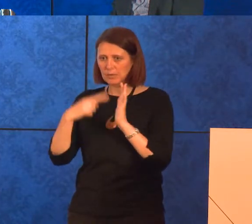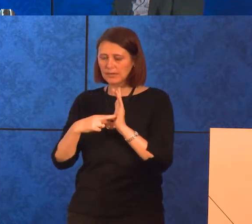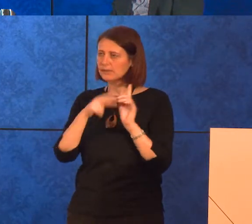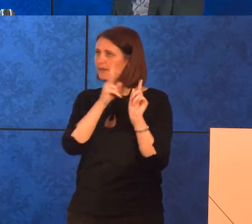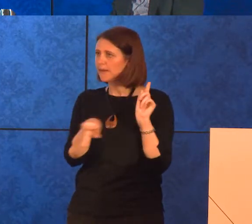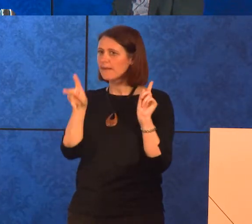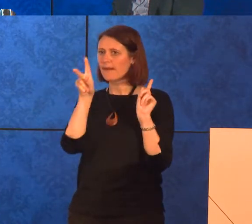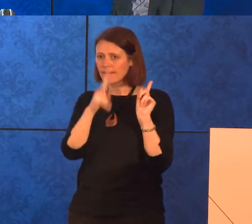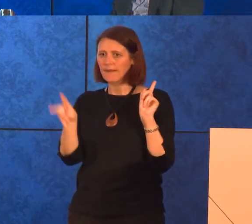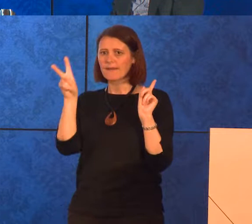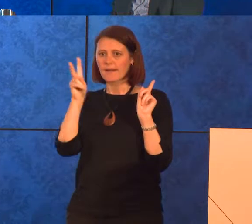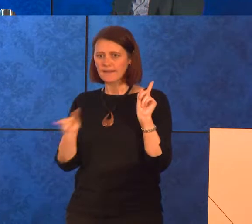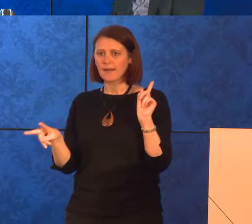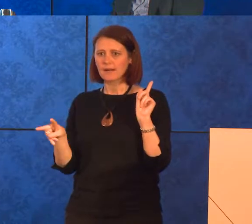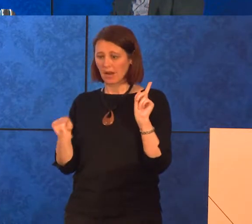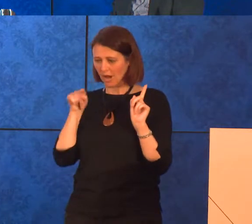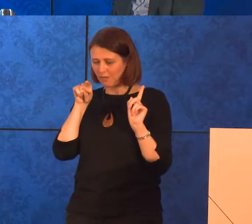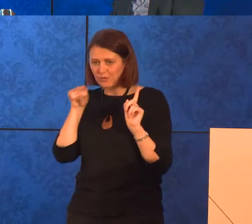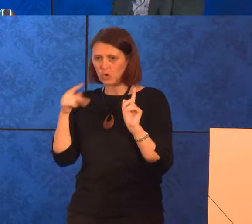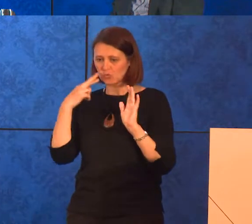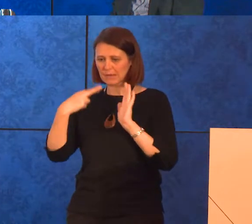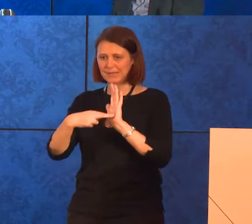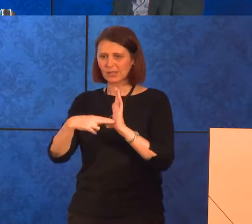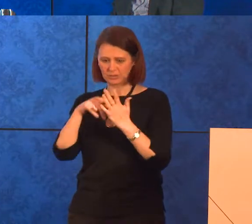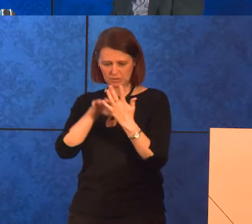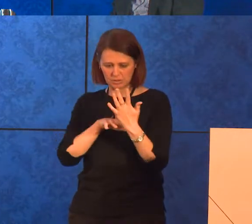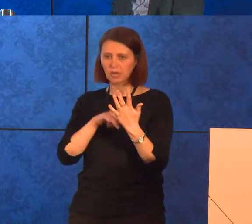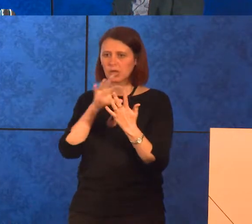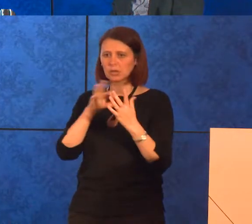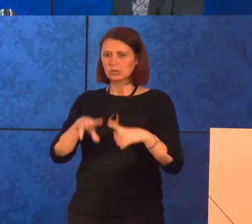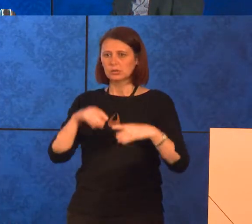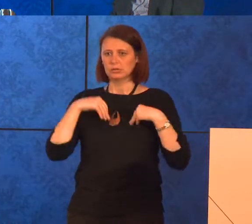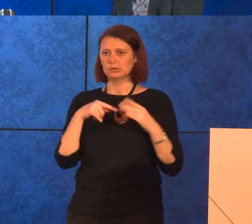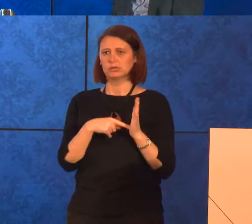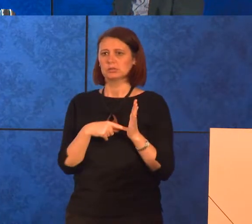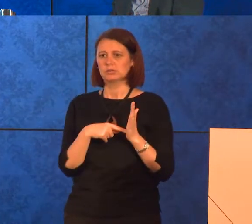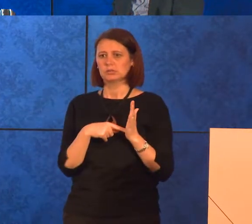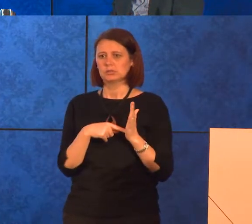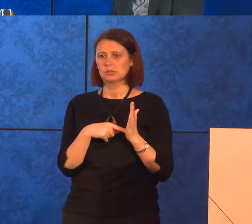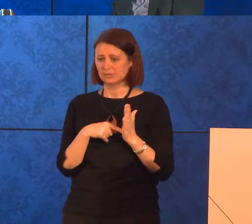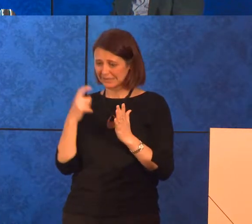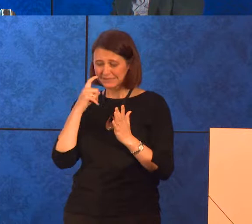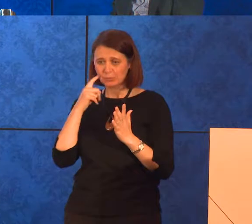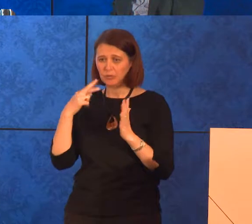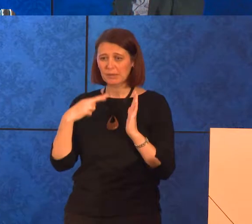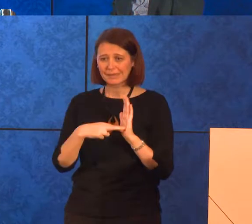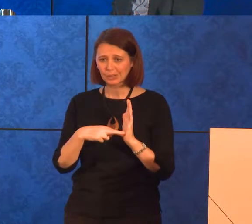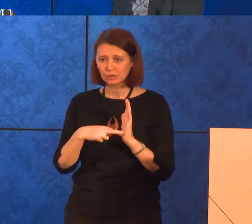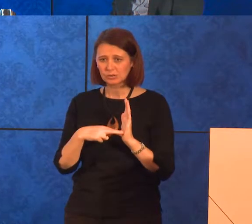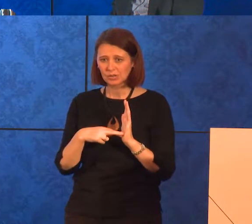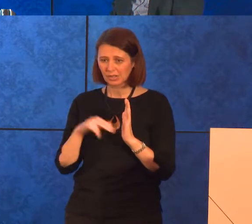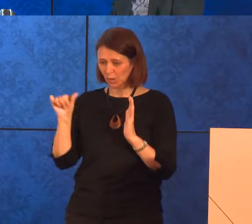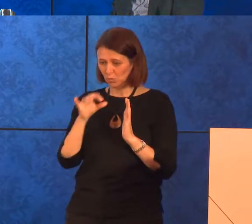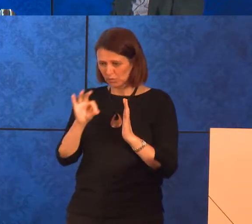over and over again, and those recommendations don't get taken up. very simple recommendations that wouldn't be